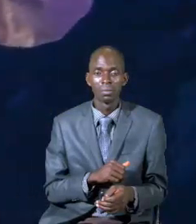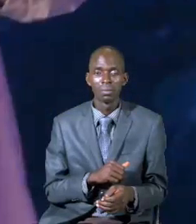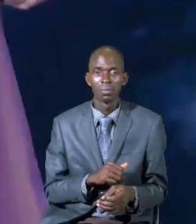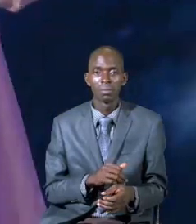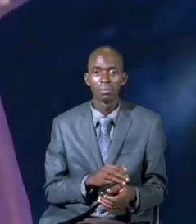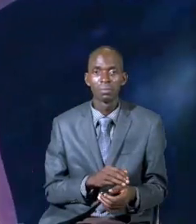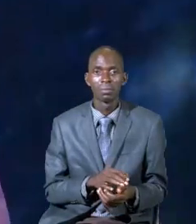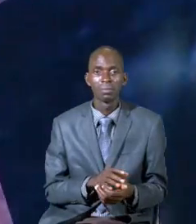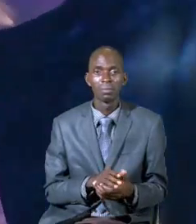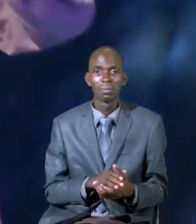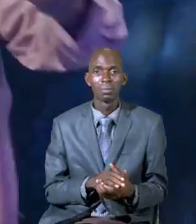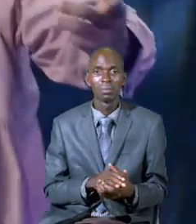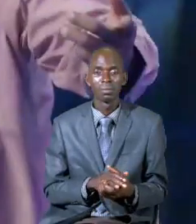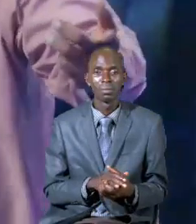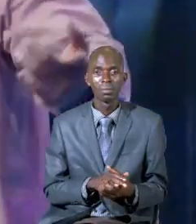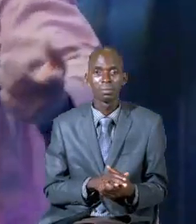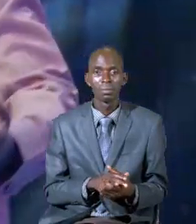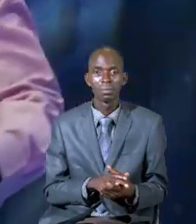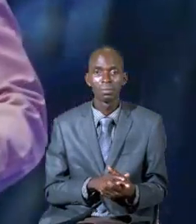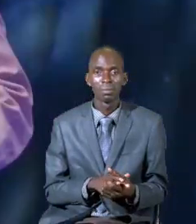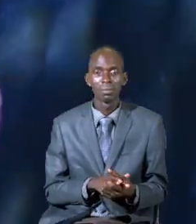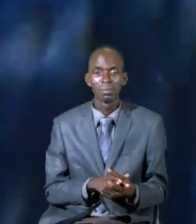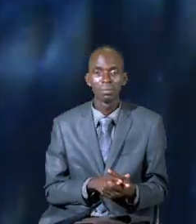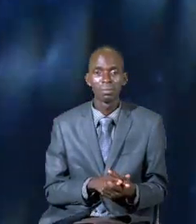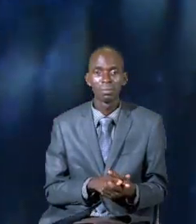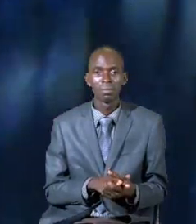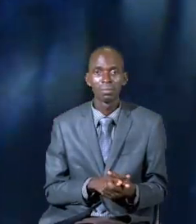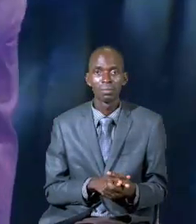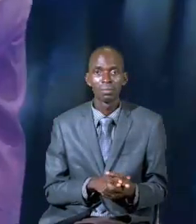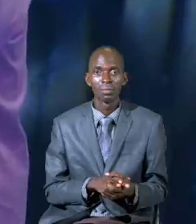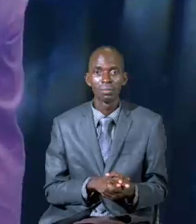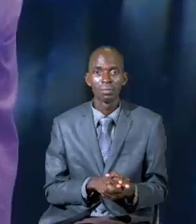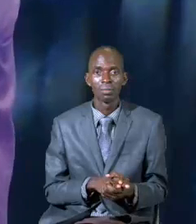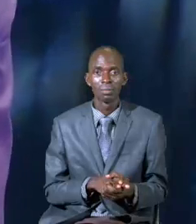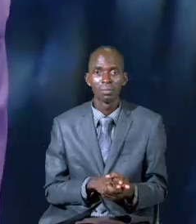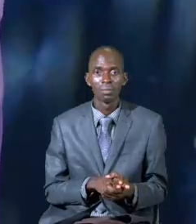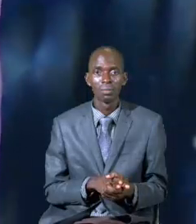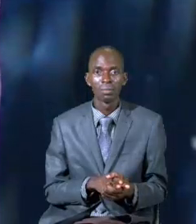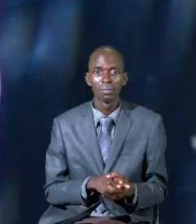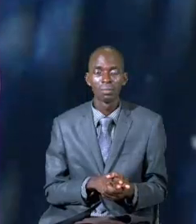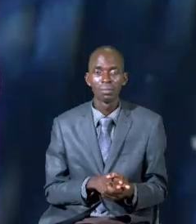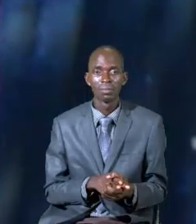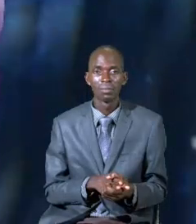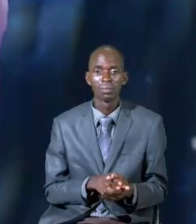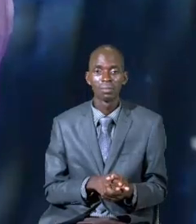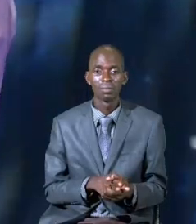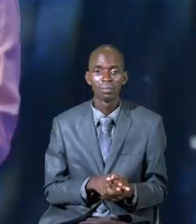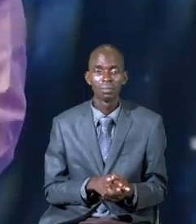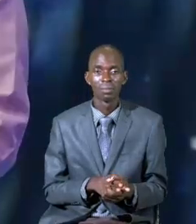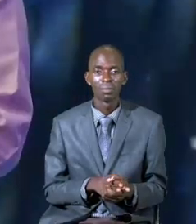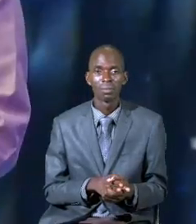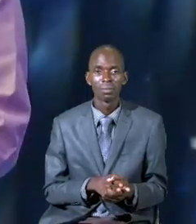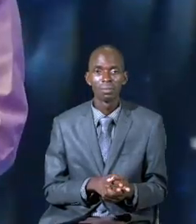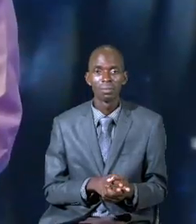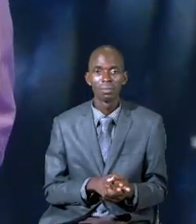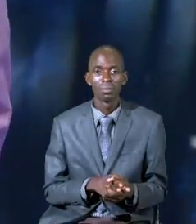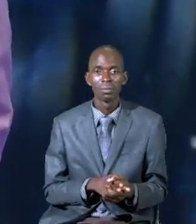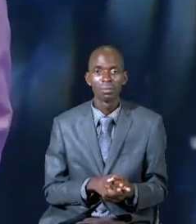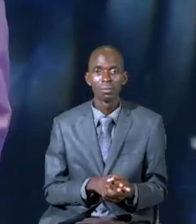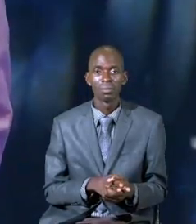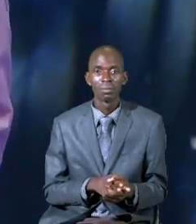go whithersoever you want, you carry your bad attitude with you. And